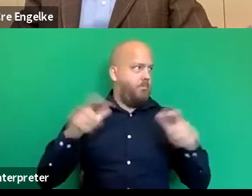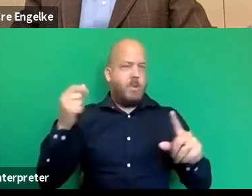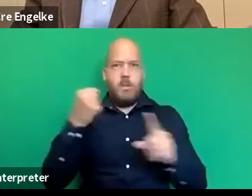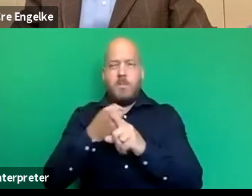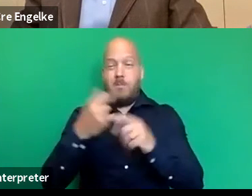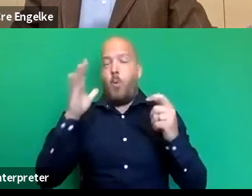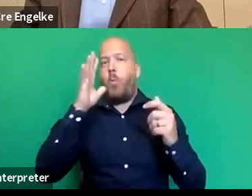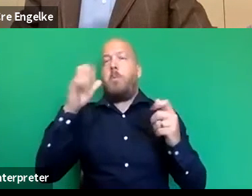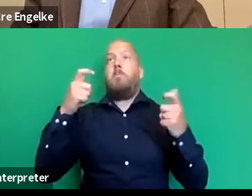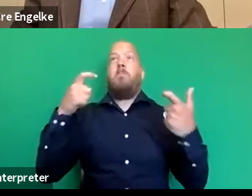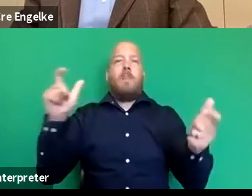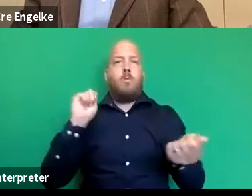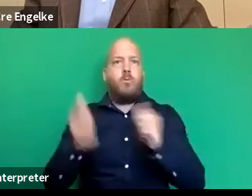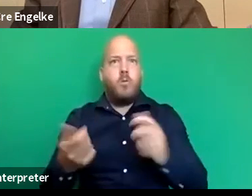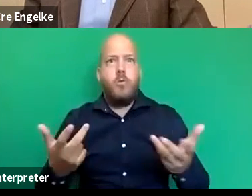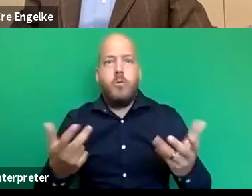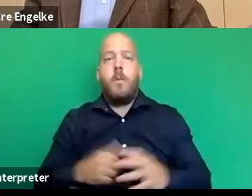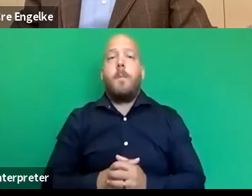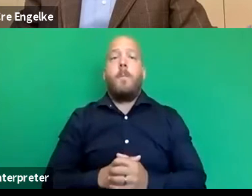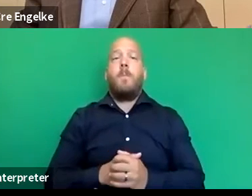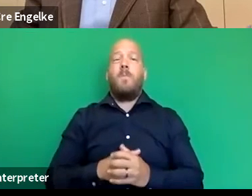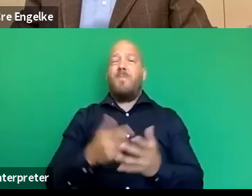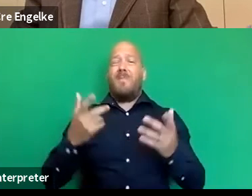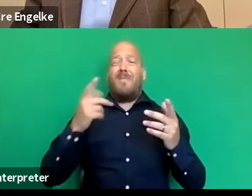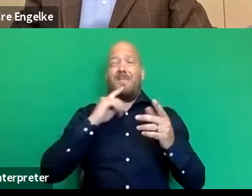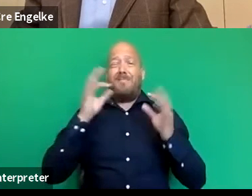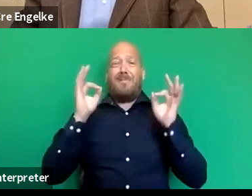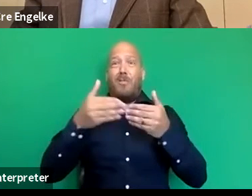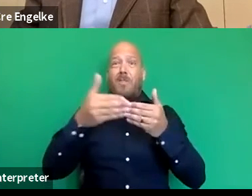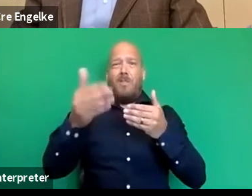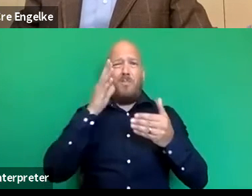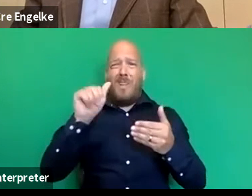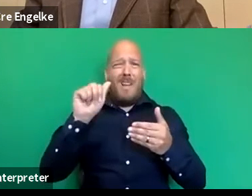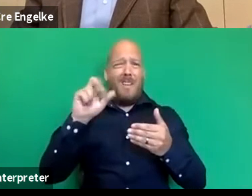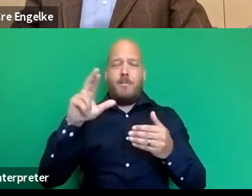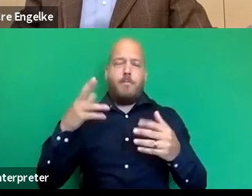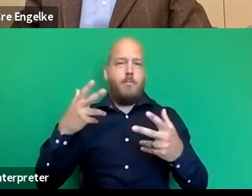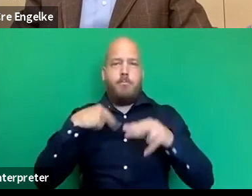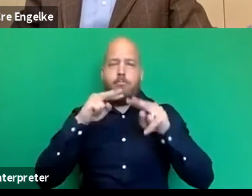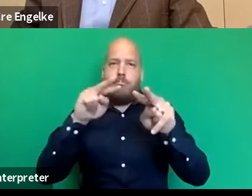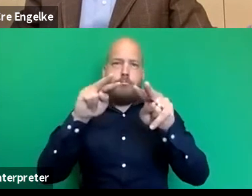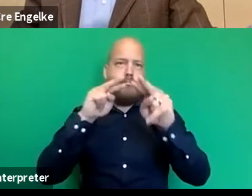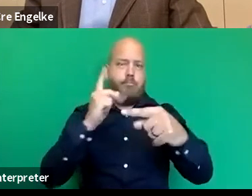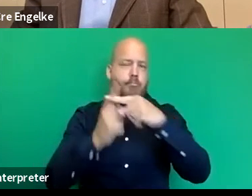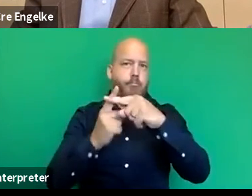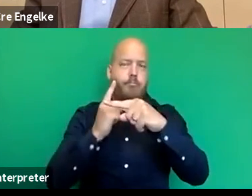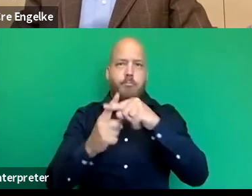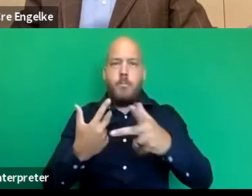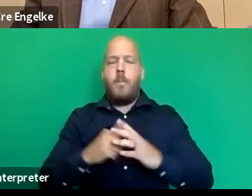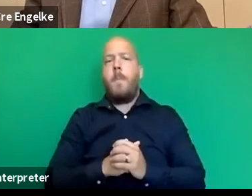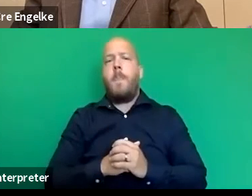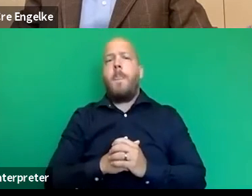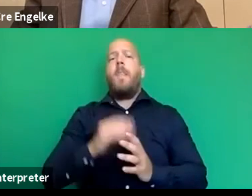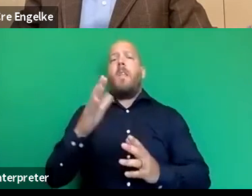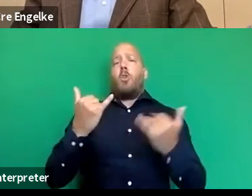Certainly, I guess the other thing that I also think about is that currently the captions are